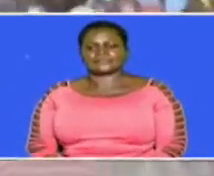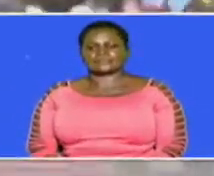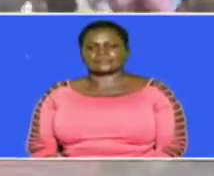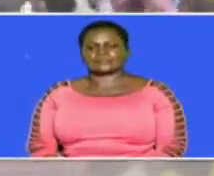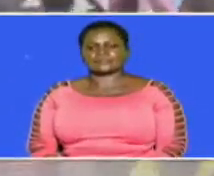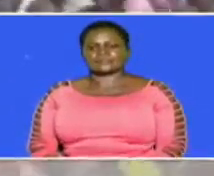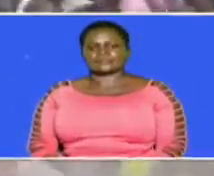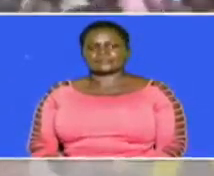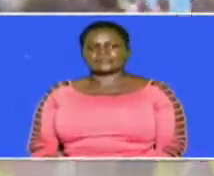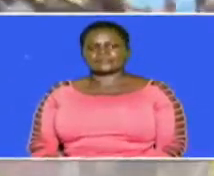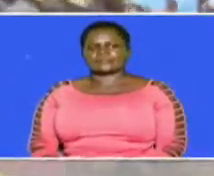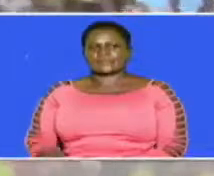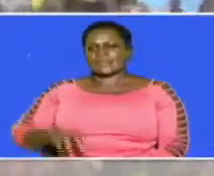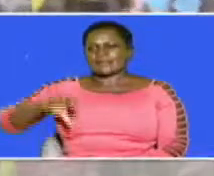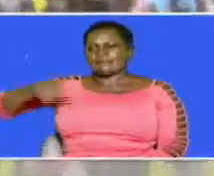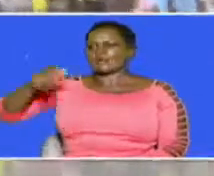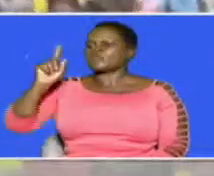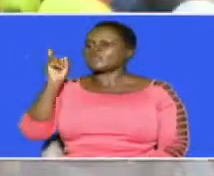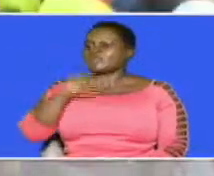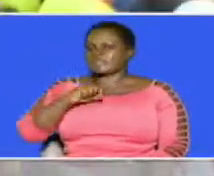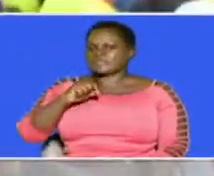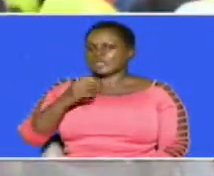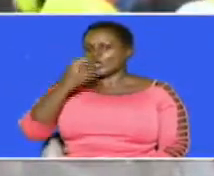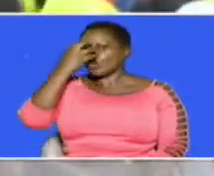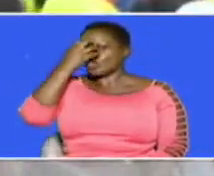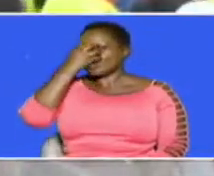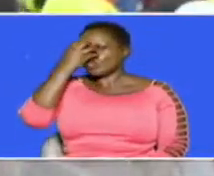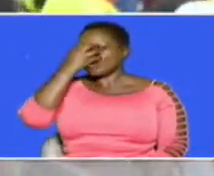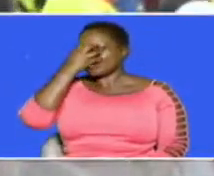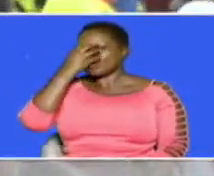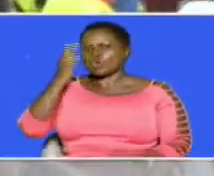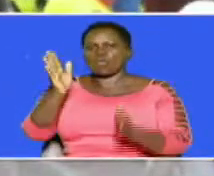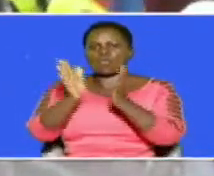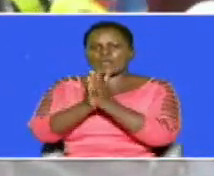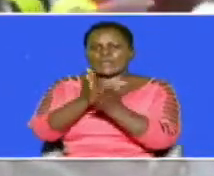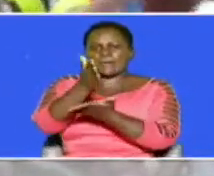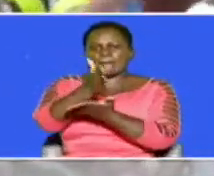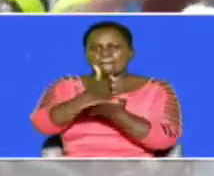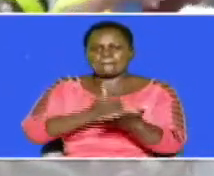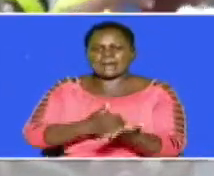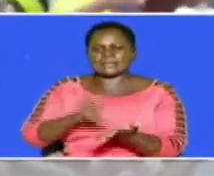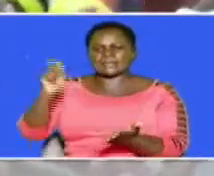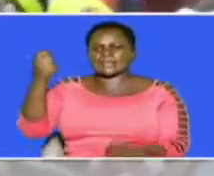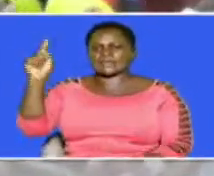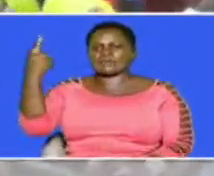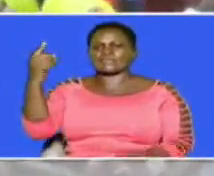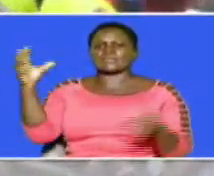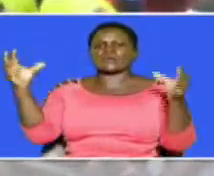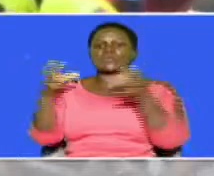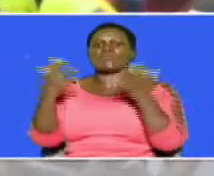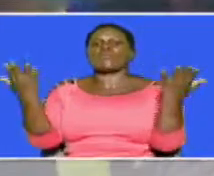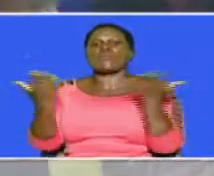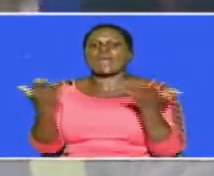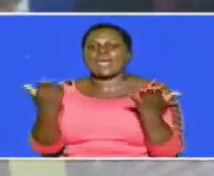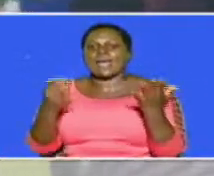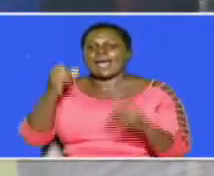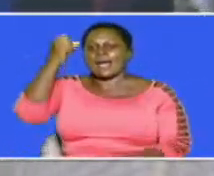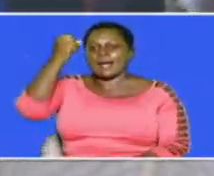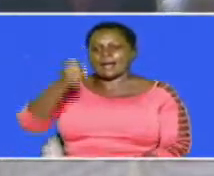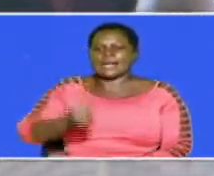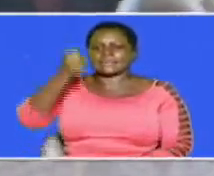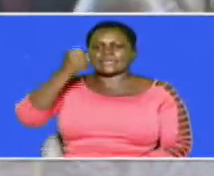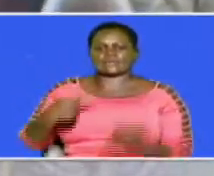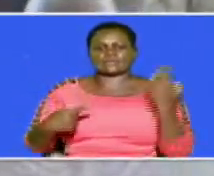From touring the mountain region, Deputy President William Ruto, together with a section of the Kenya Kwanza Brigade, proceeded to Kajiado and